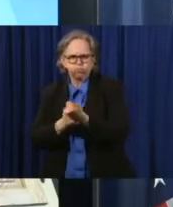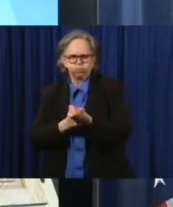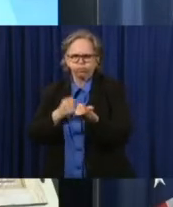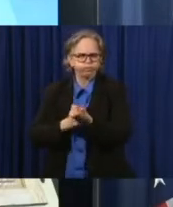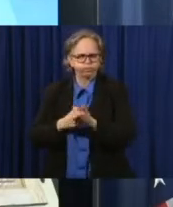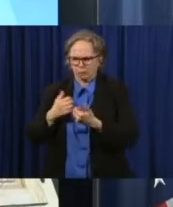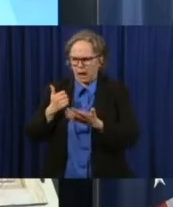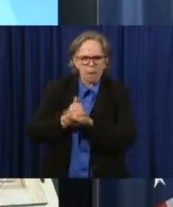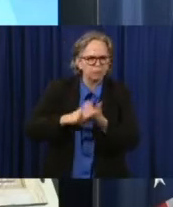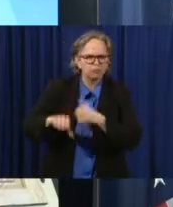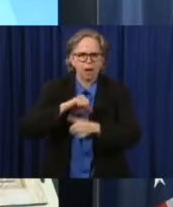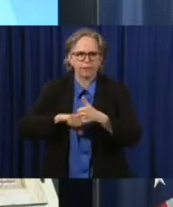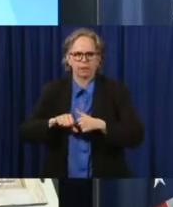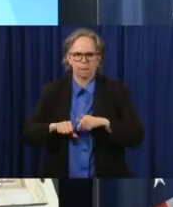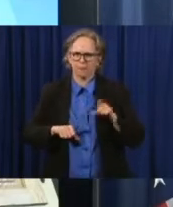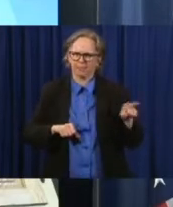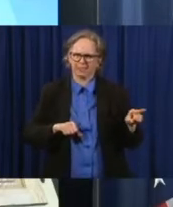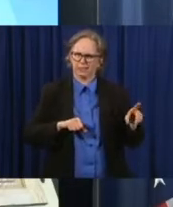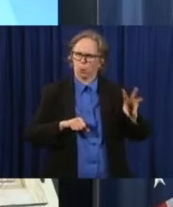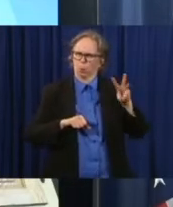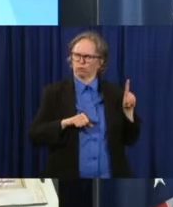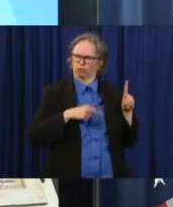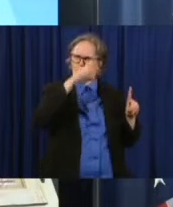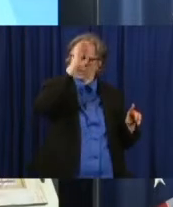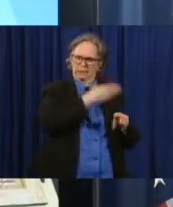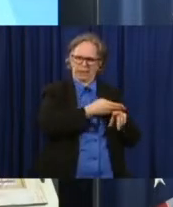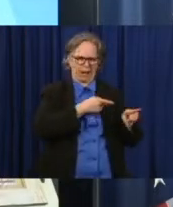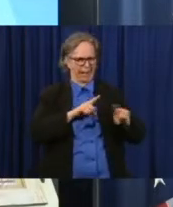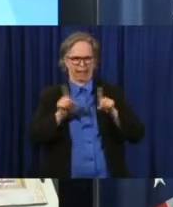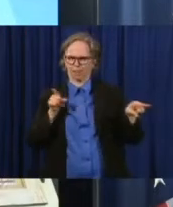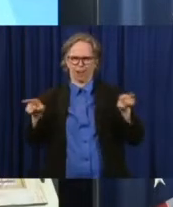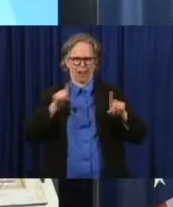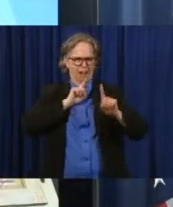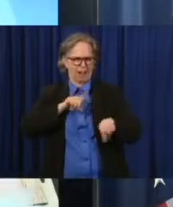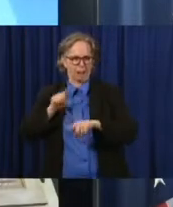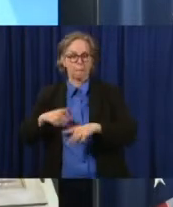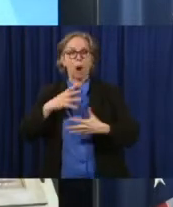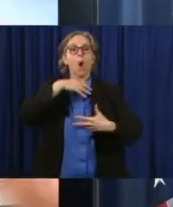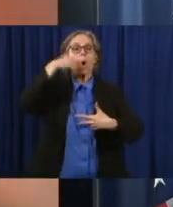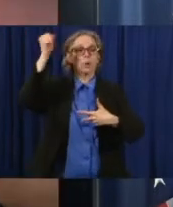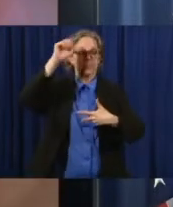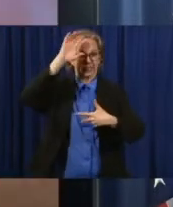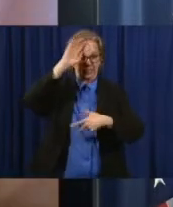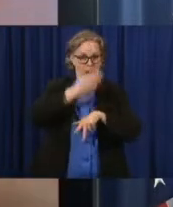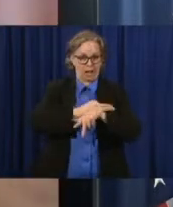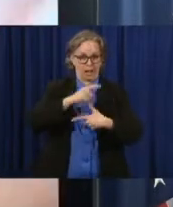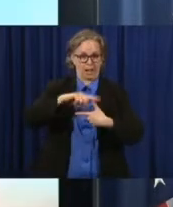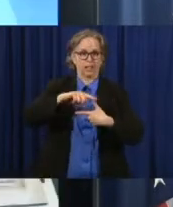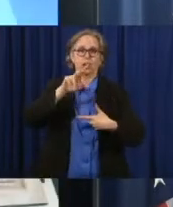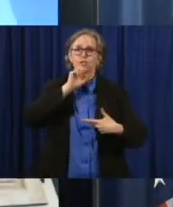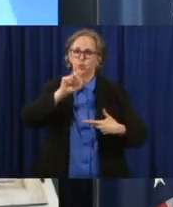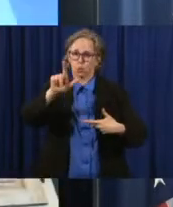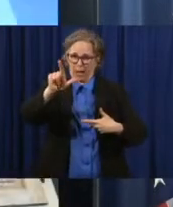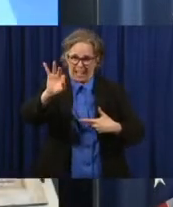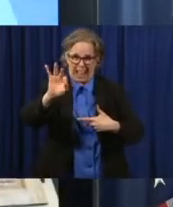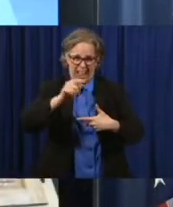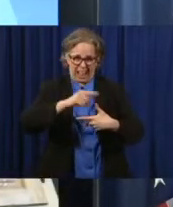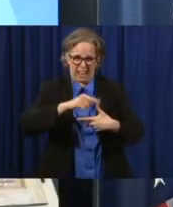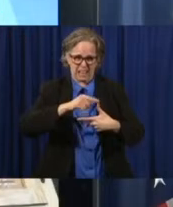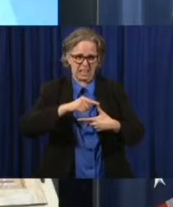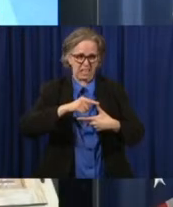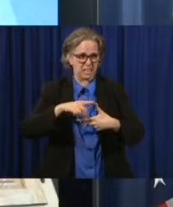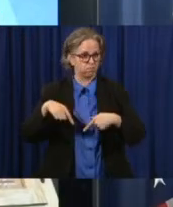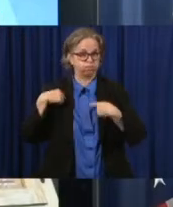And I have an older son who's 29, and he's been working from the very